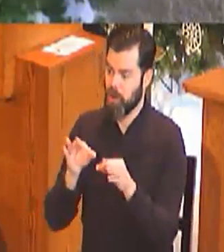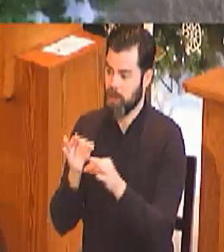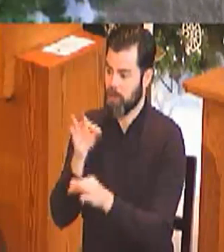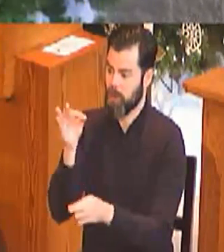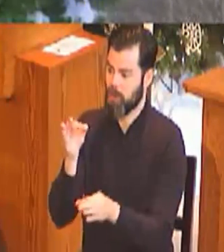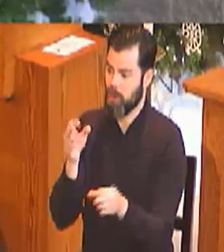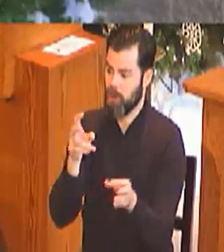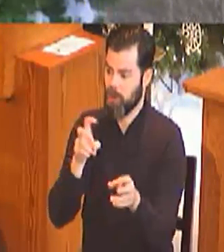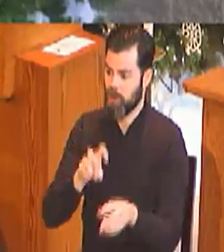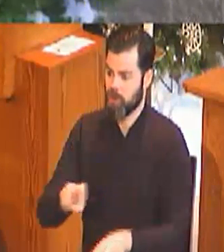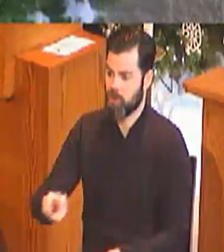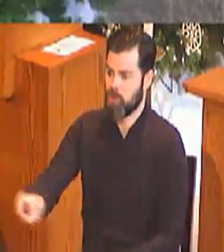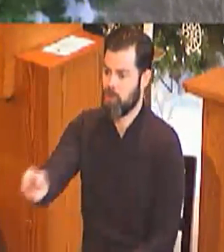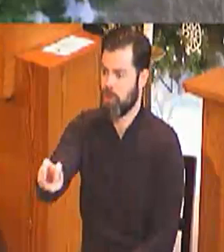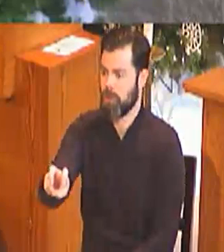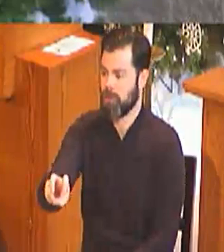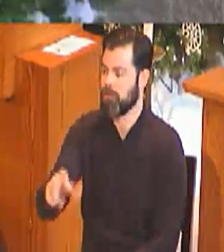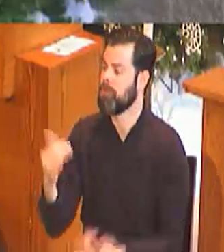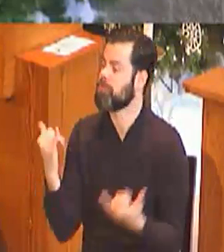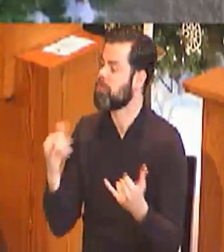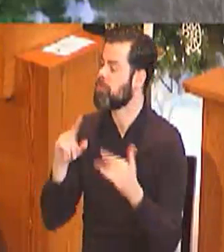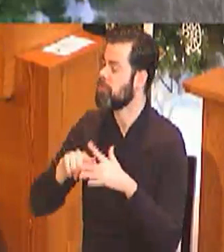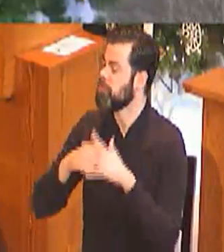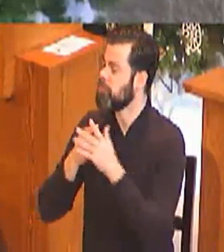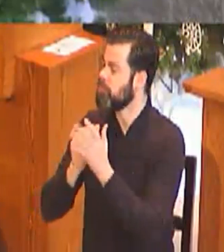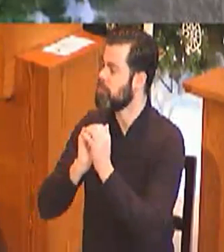So let's begin our service with prayer.